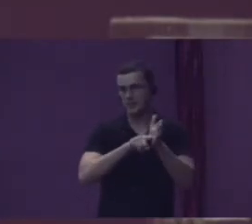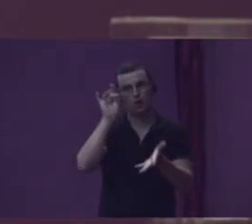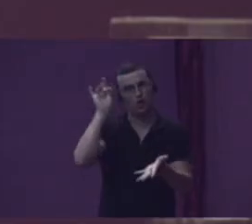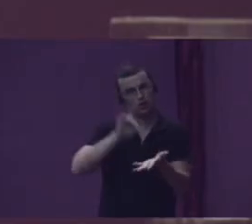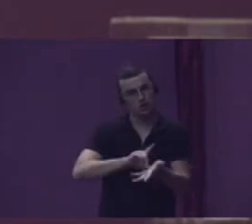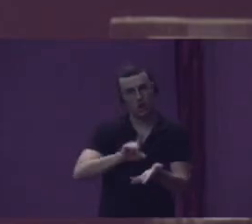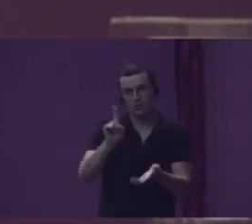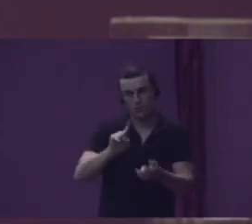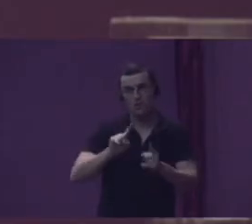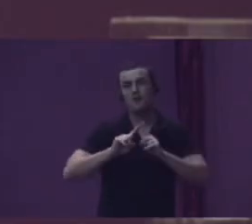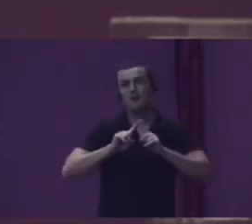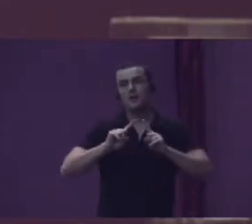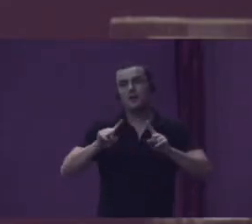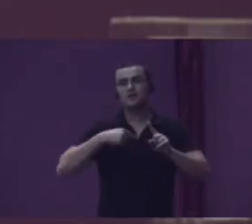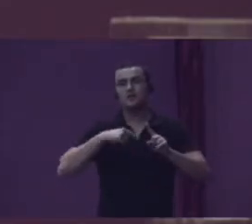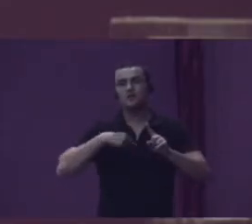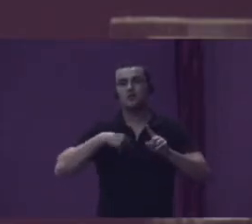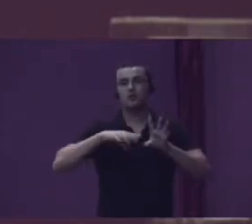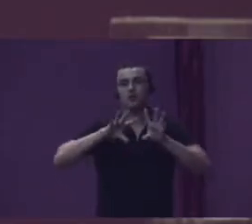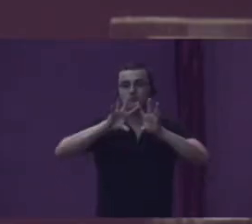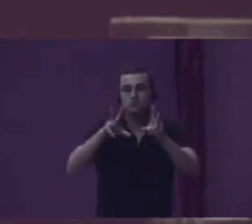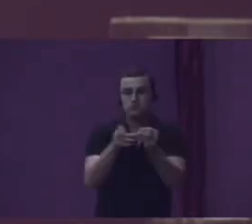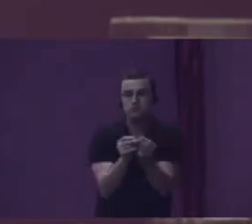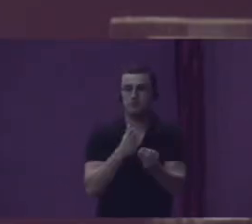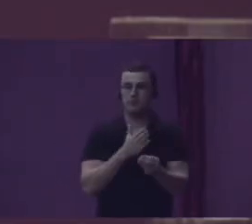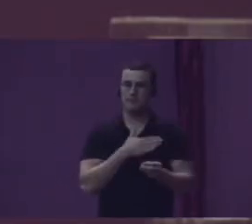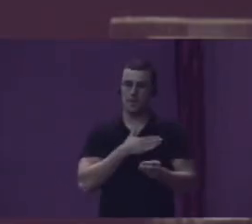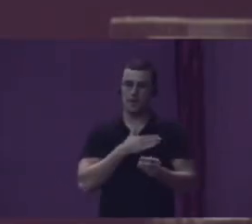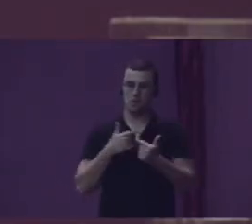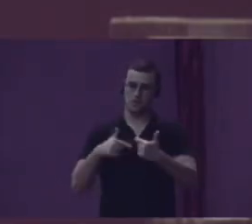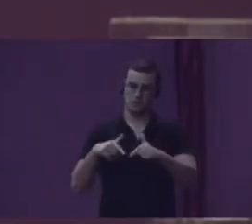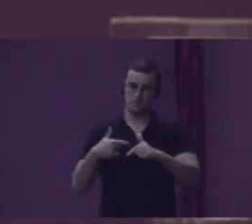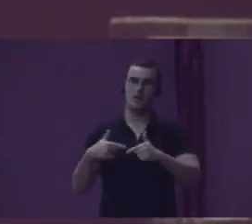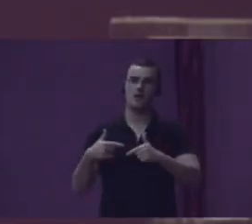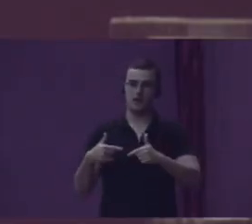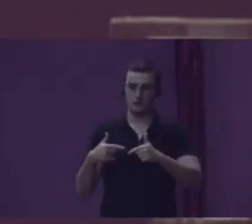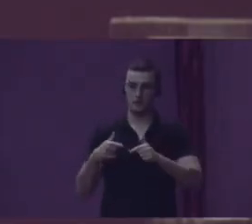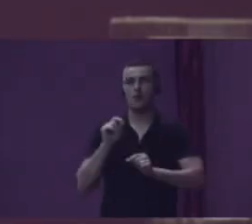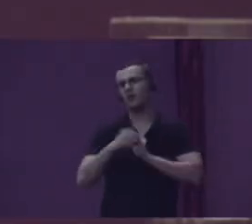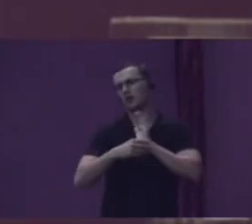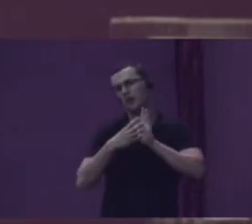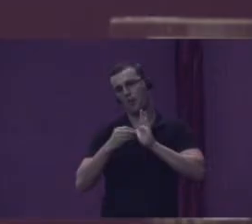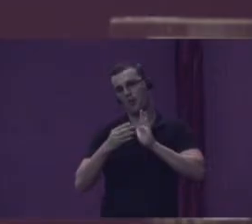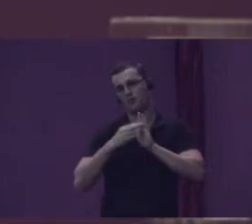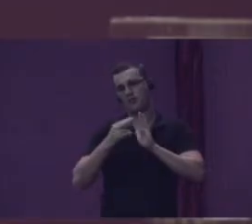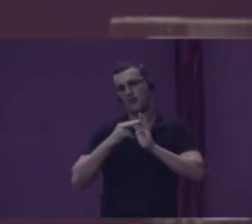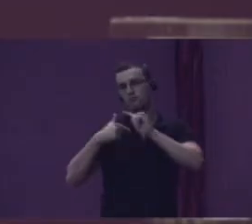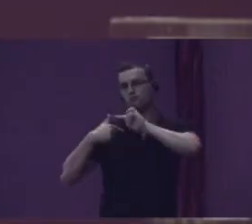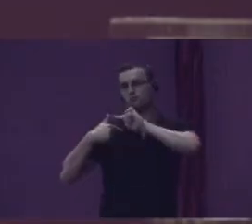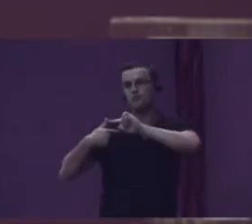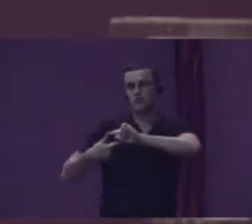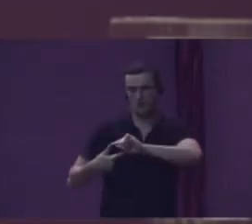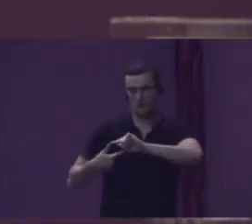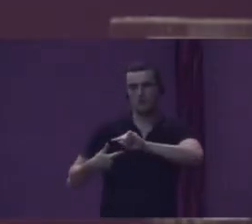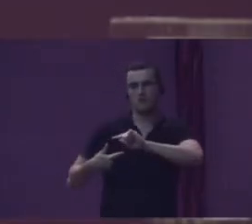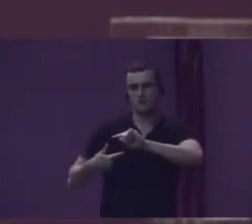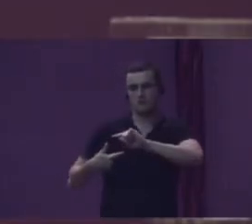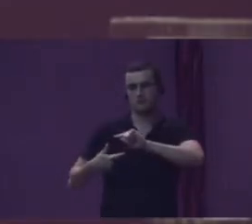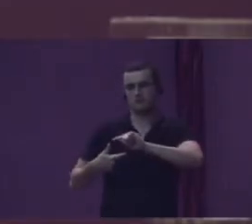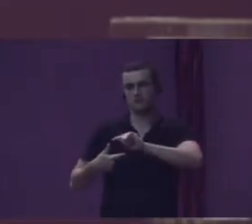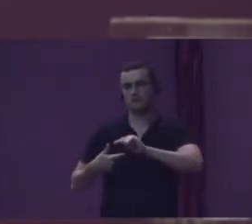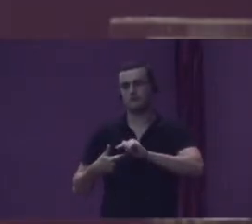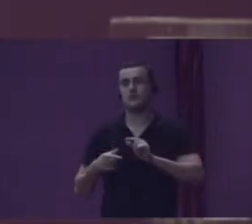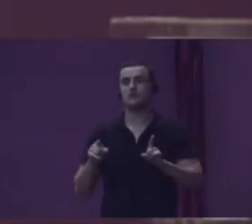I do and talking about a classic model about maternal morbidity and mortality